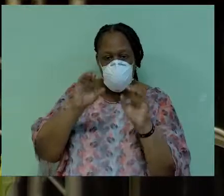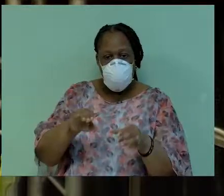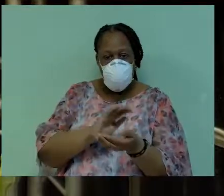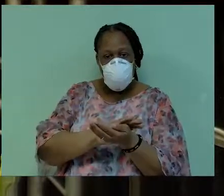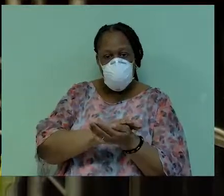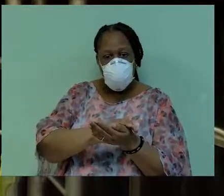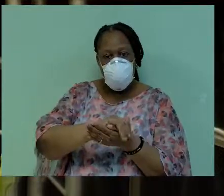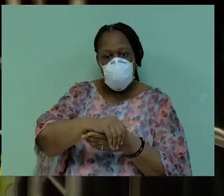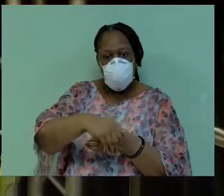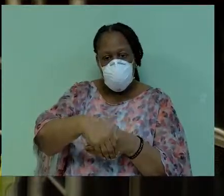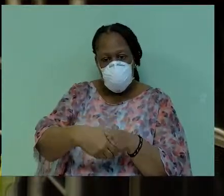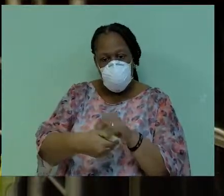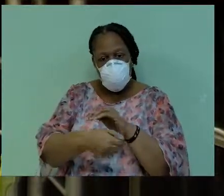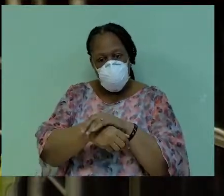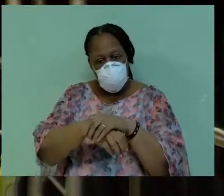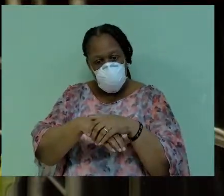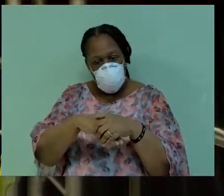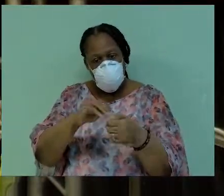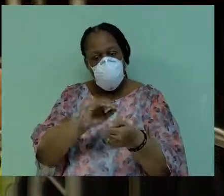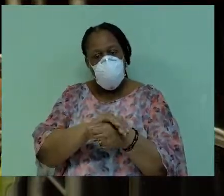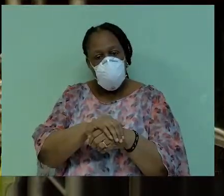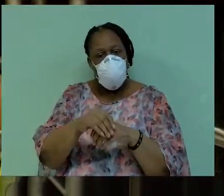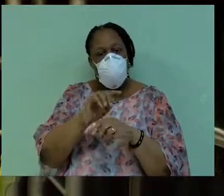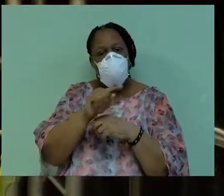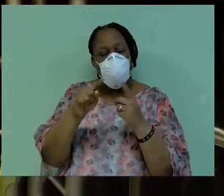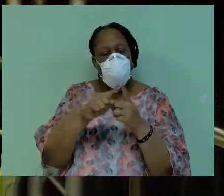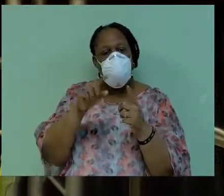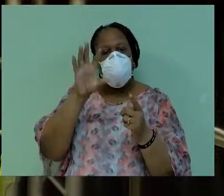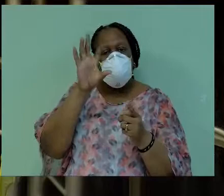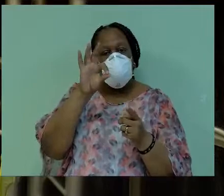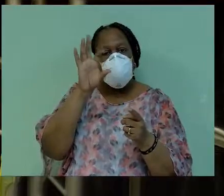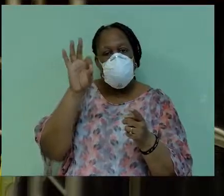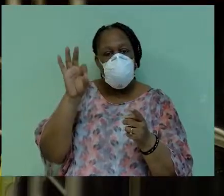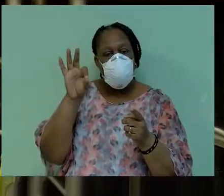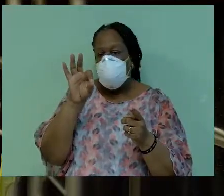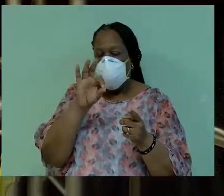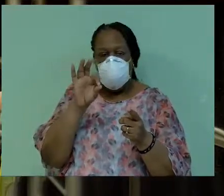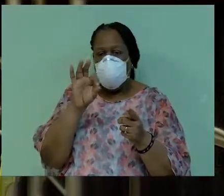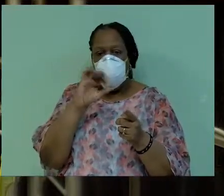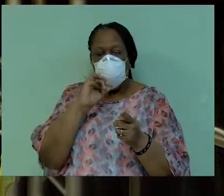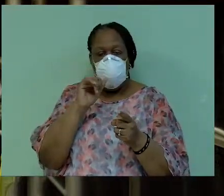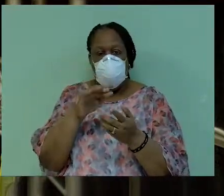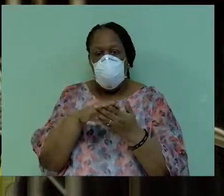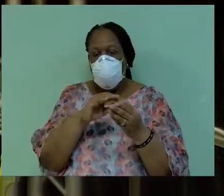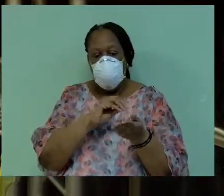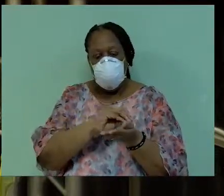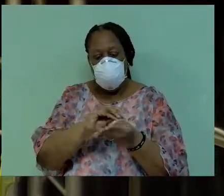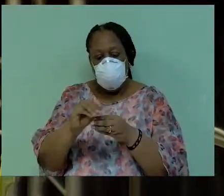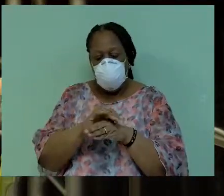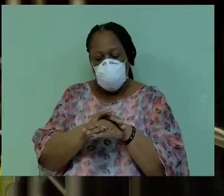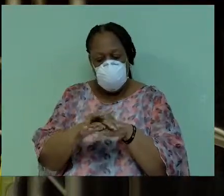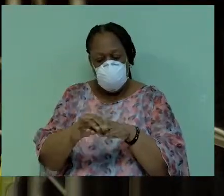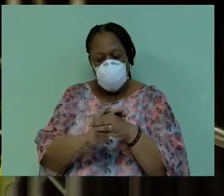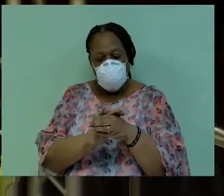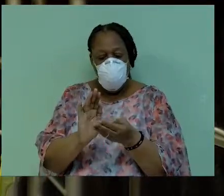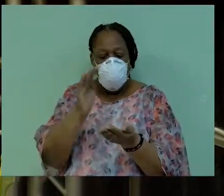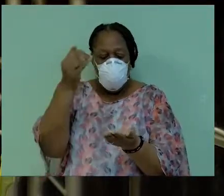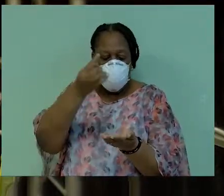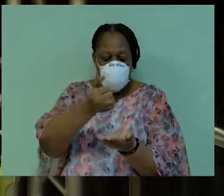of these cell walls of the bacteria, and it takes the alcohol along with it and the nature of the proteins on the inside. So that's